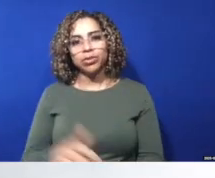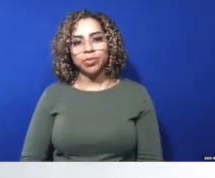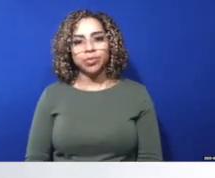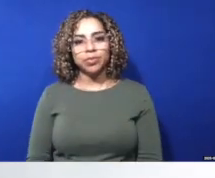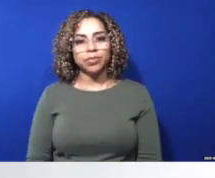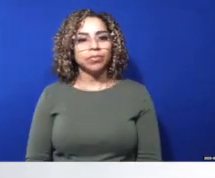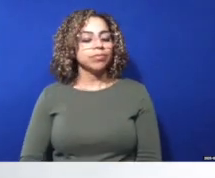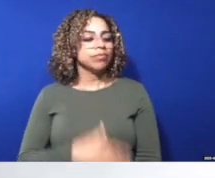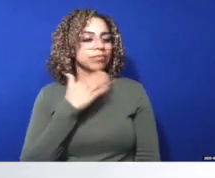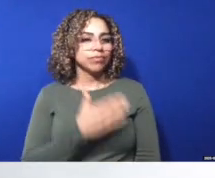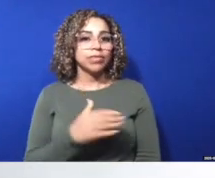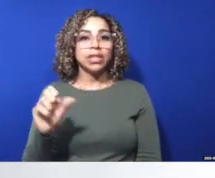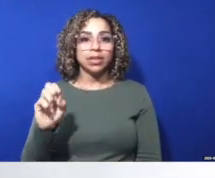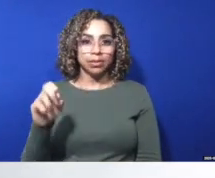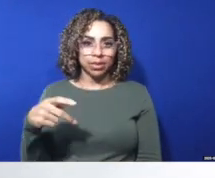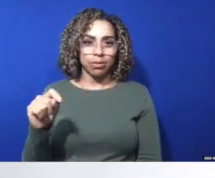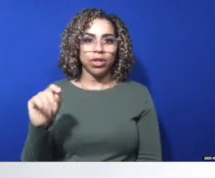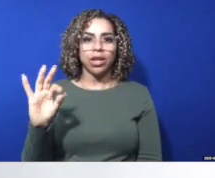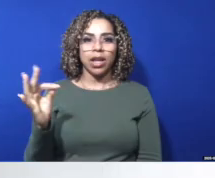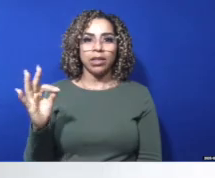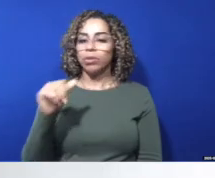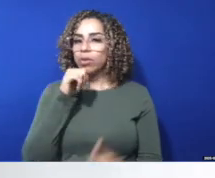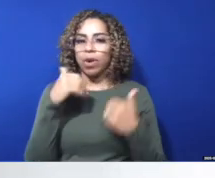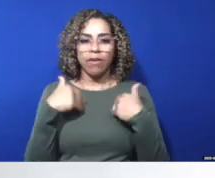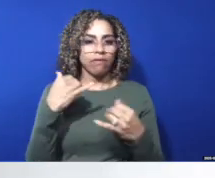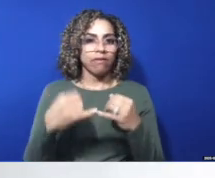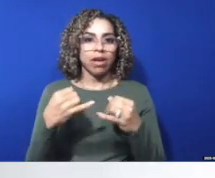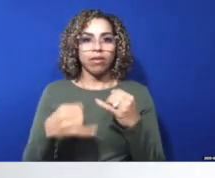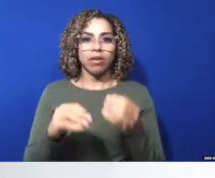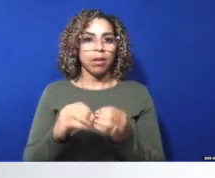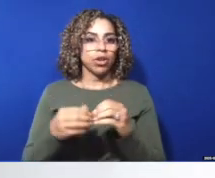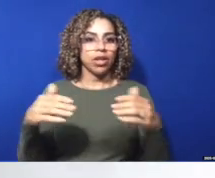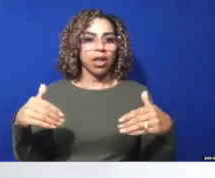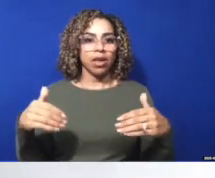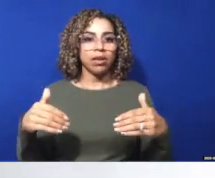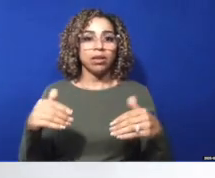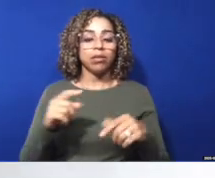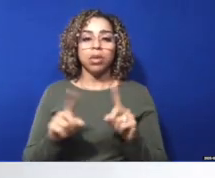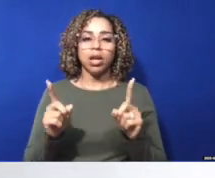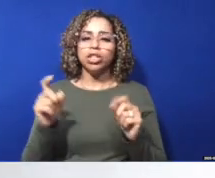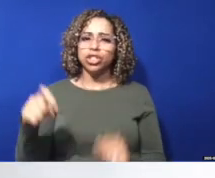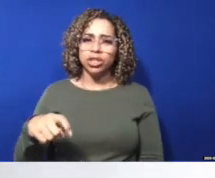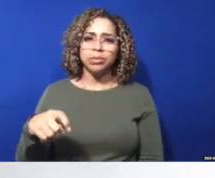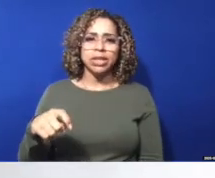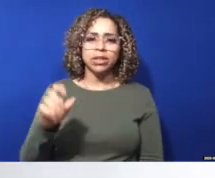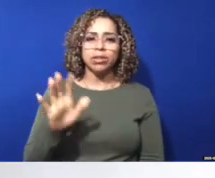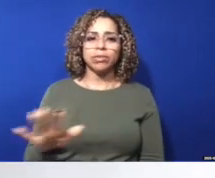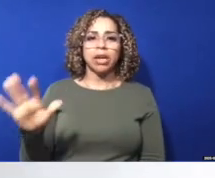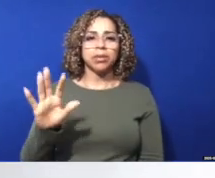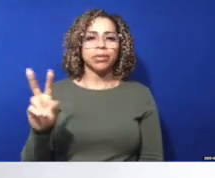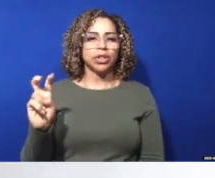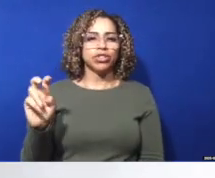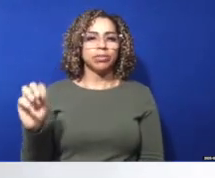Emily, it's September 9th, as I mentioned, so we don't have a final number yet. But it should be around the $200